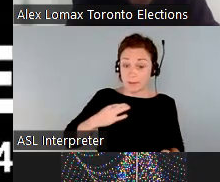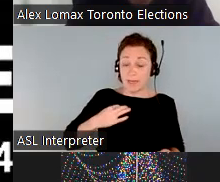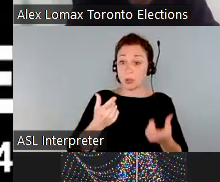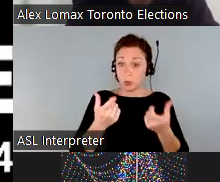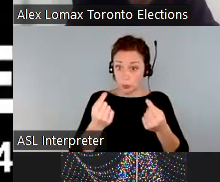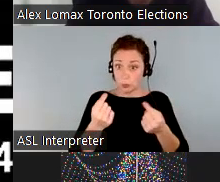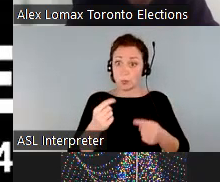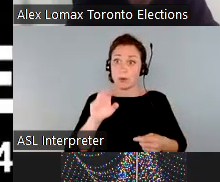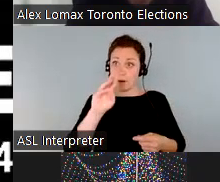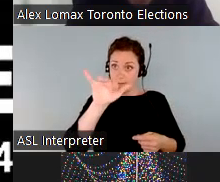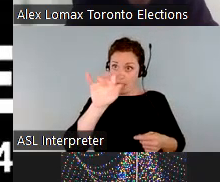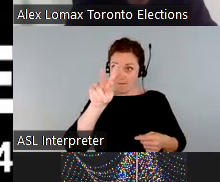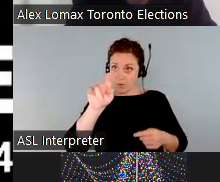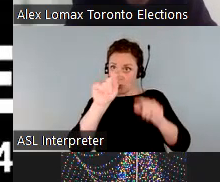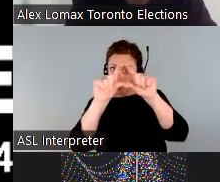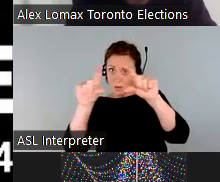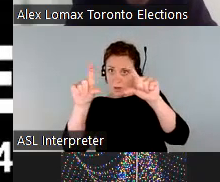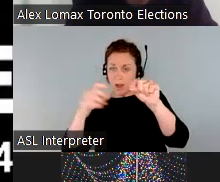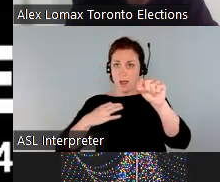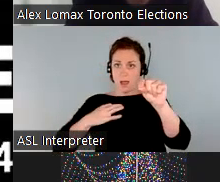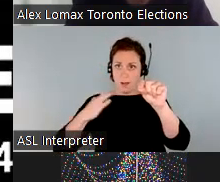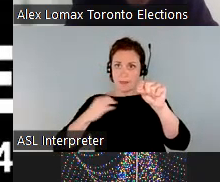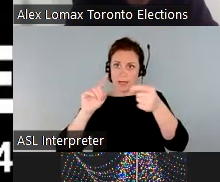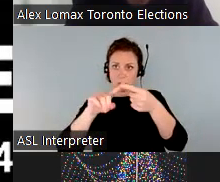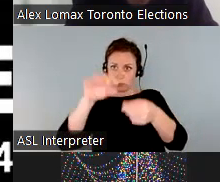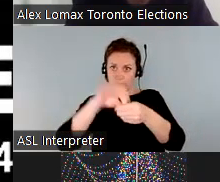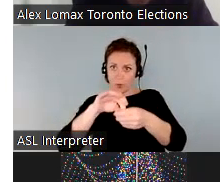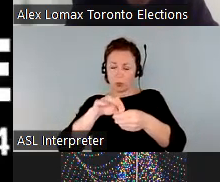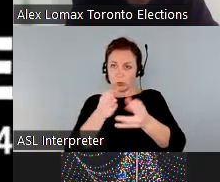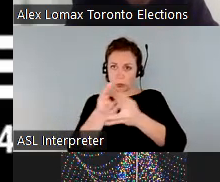click the Apply to Vote by Mail link.